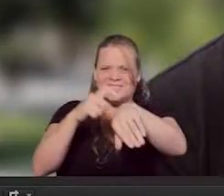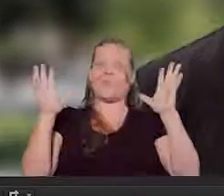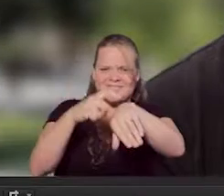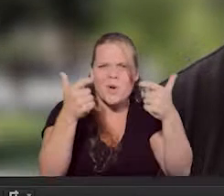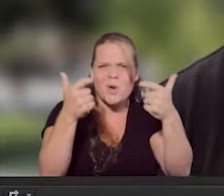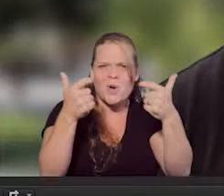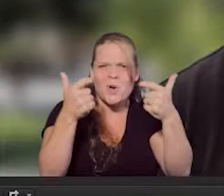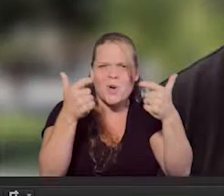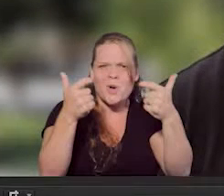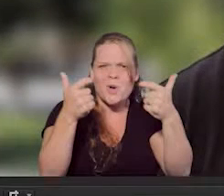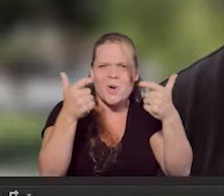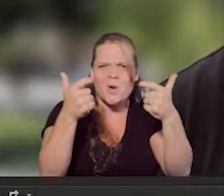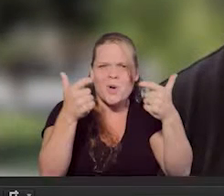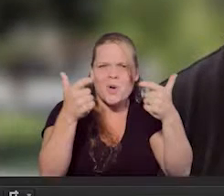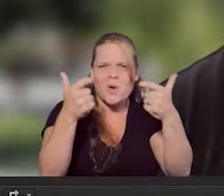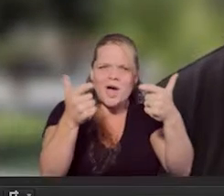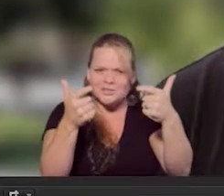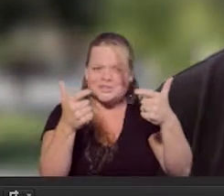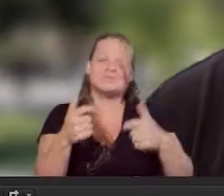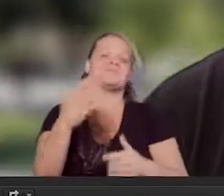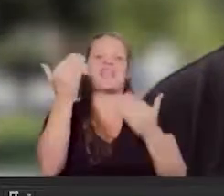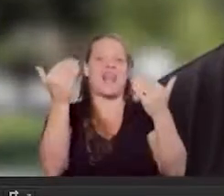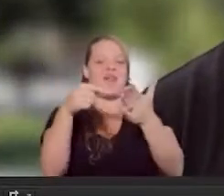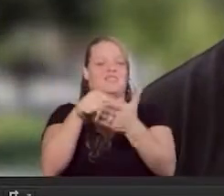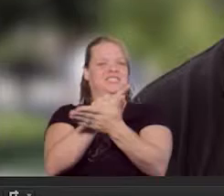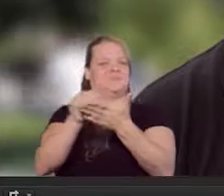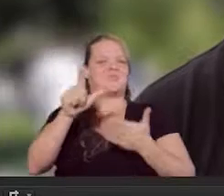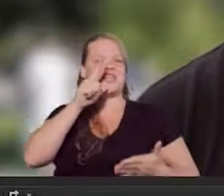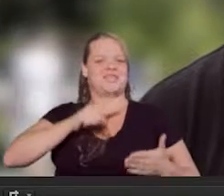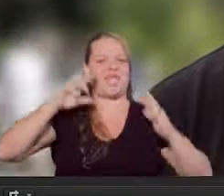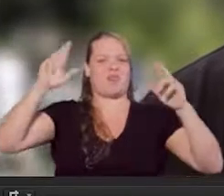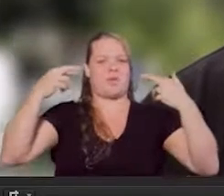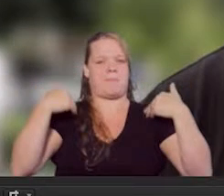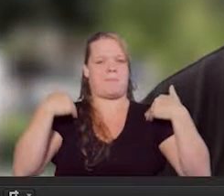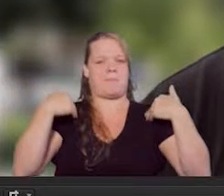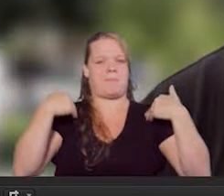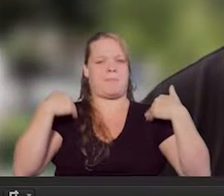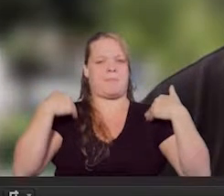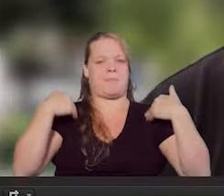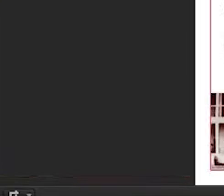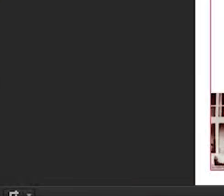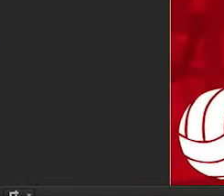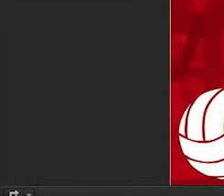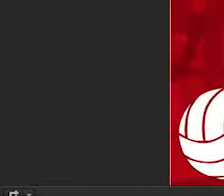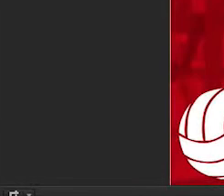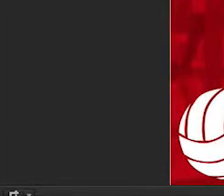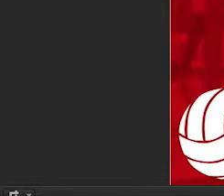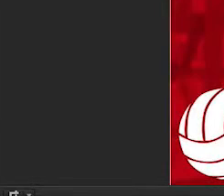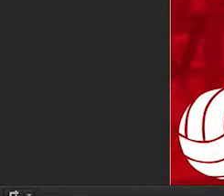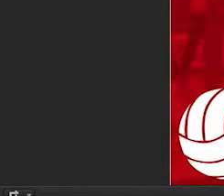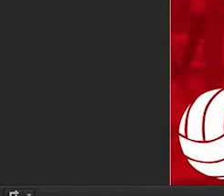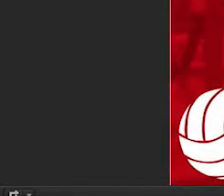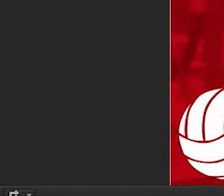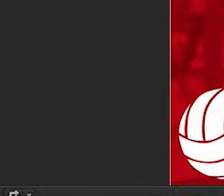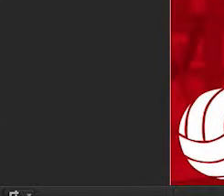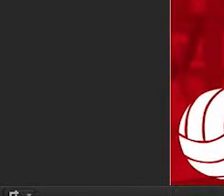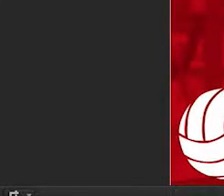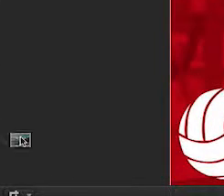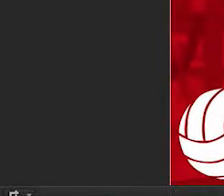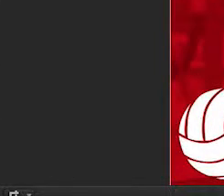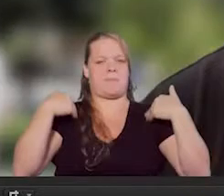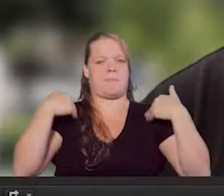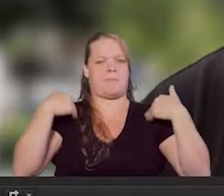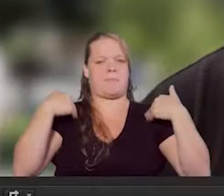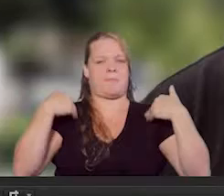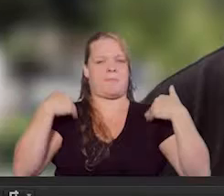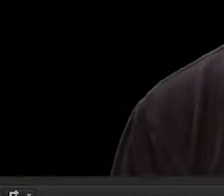here. Go back here. And this week, your Lady Rams have 2. All right, so we know Taft College is the first one, so he's